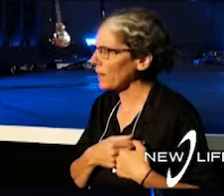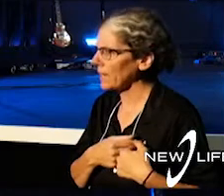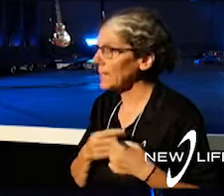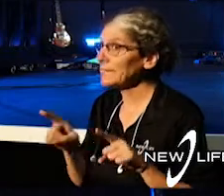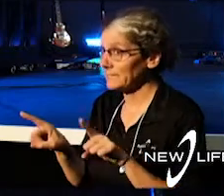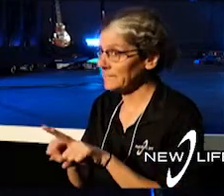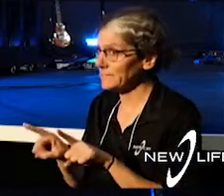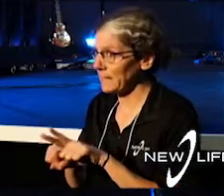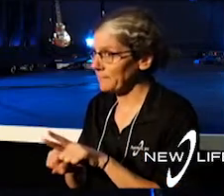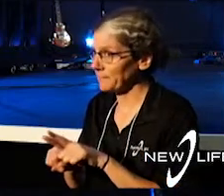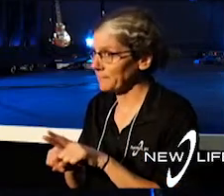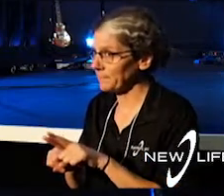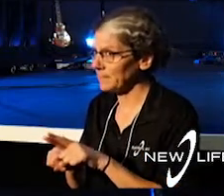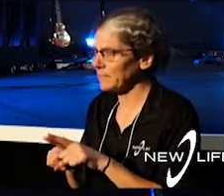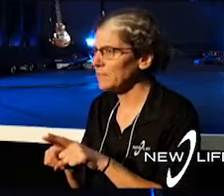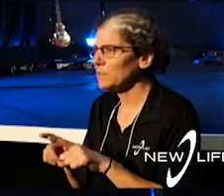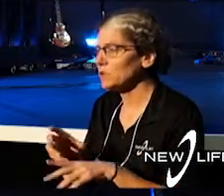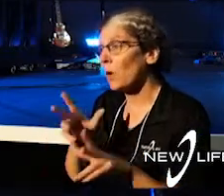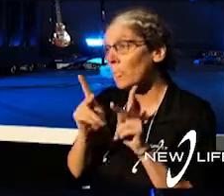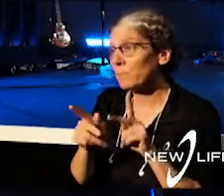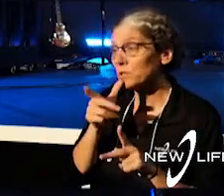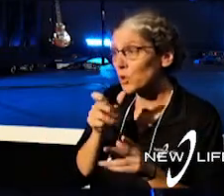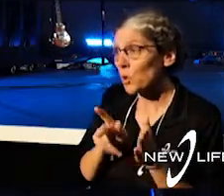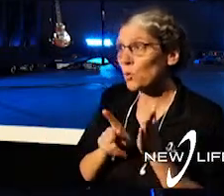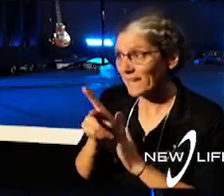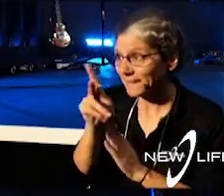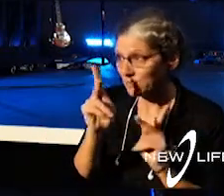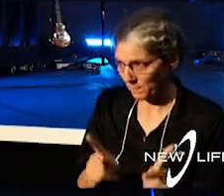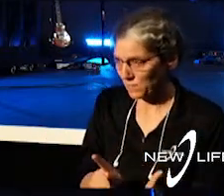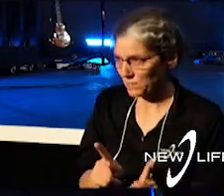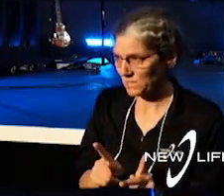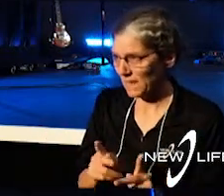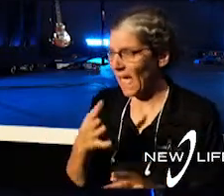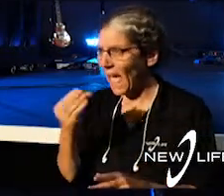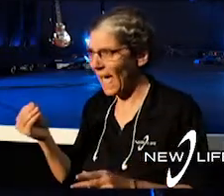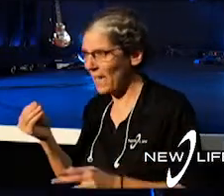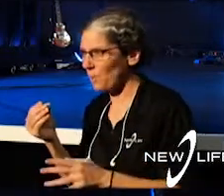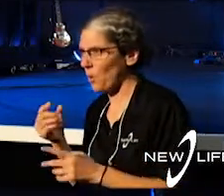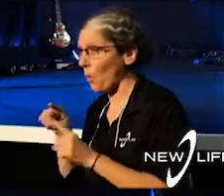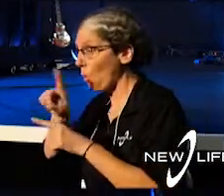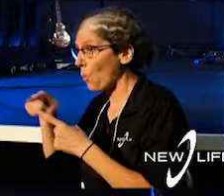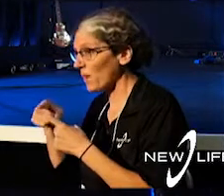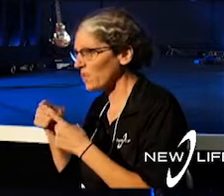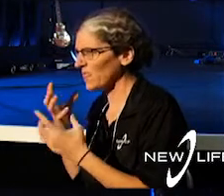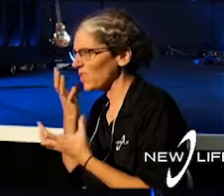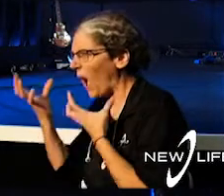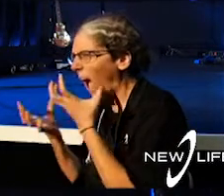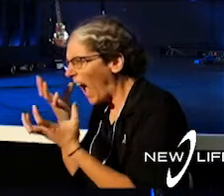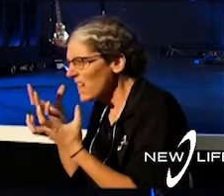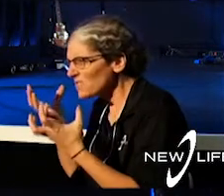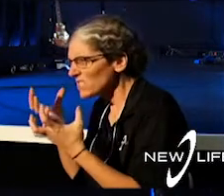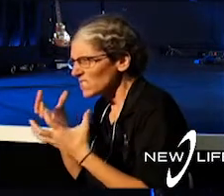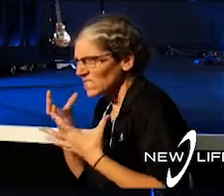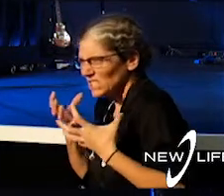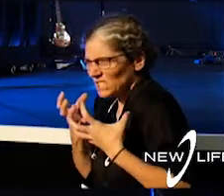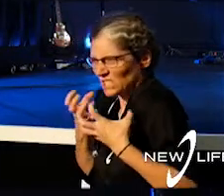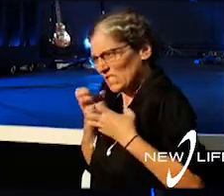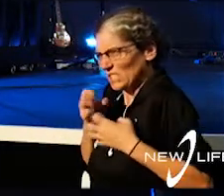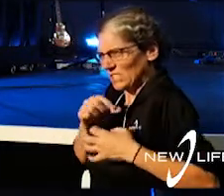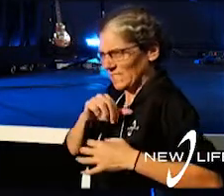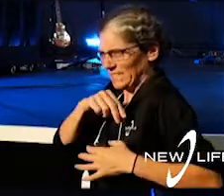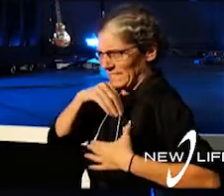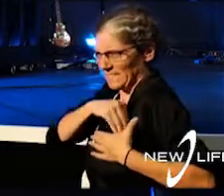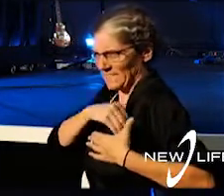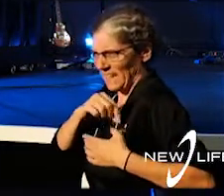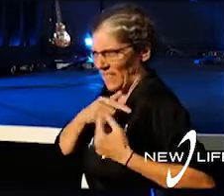continue in verse 2. You do not have because you do not ask. You ask and you do not receive because you ask wrongly